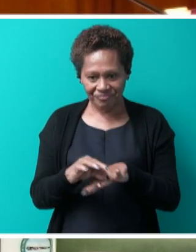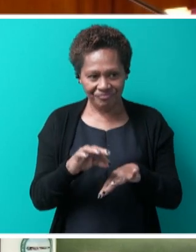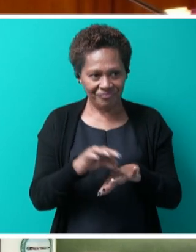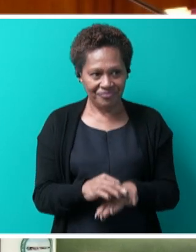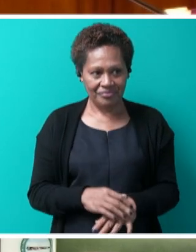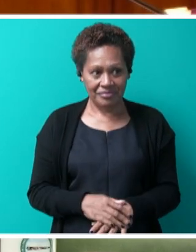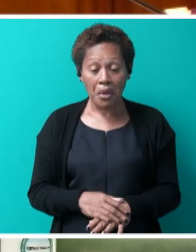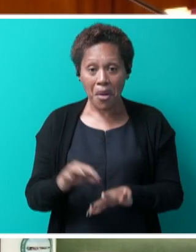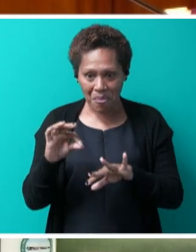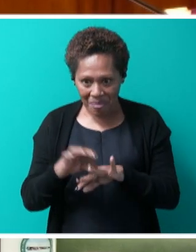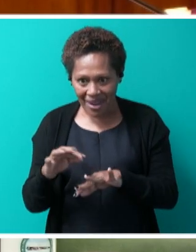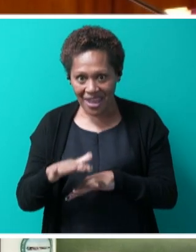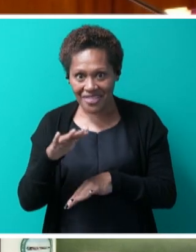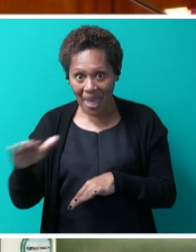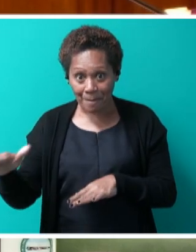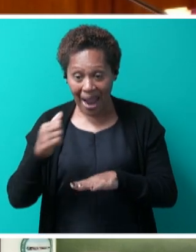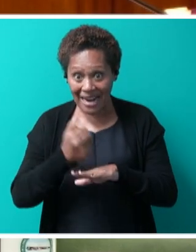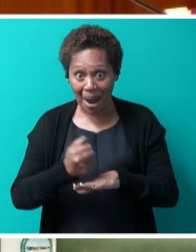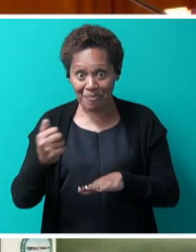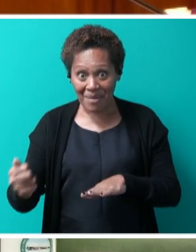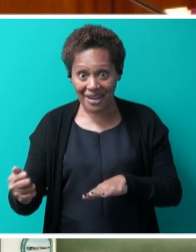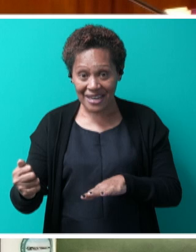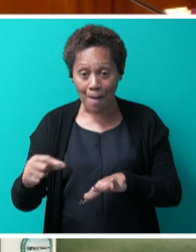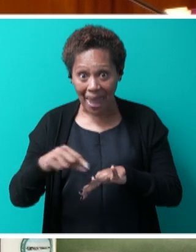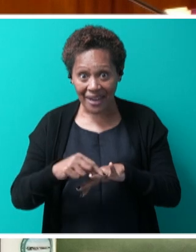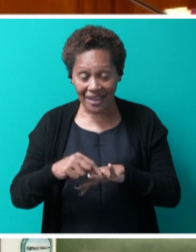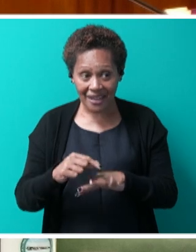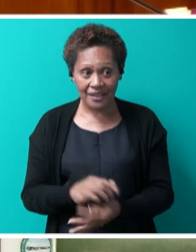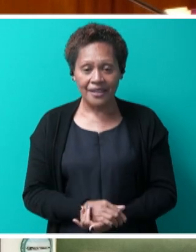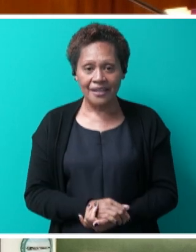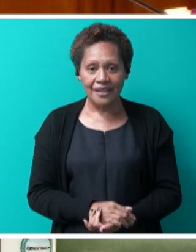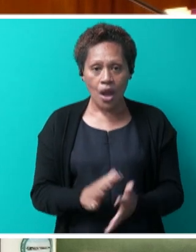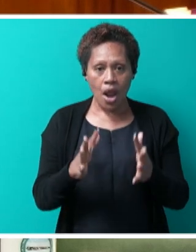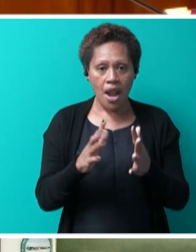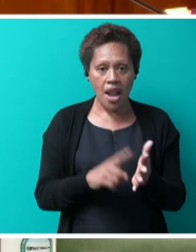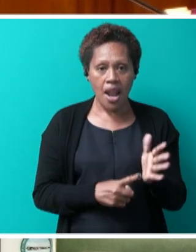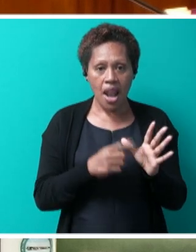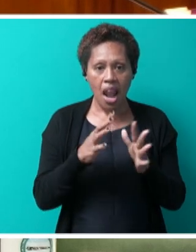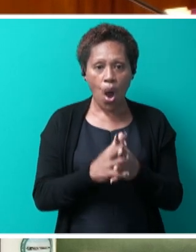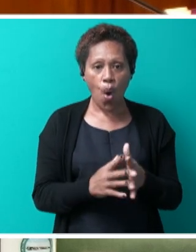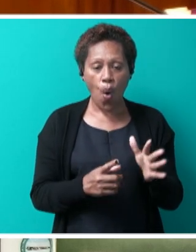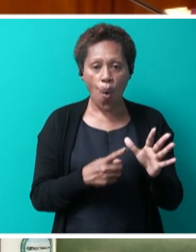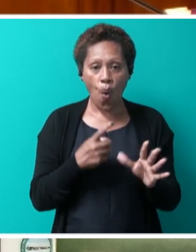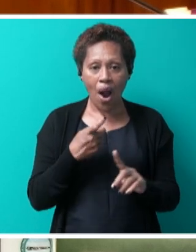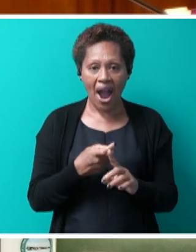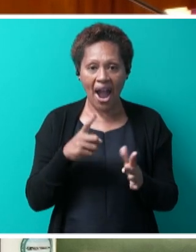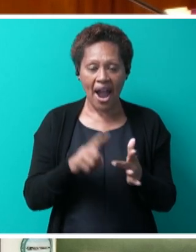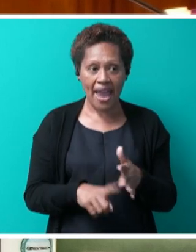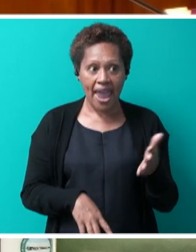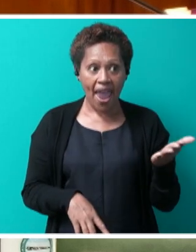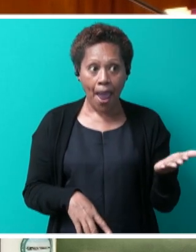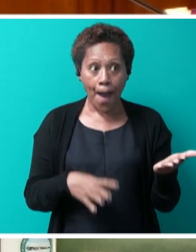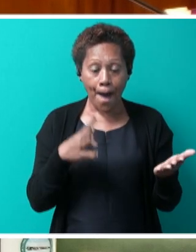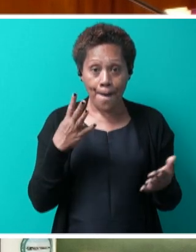kabaka mota ke lowaki erona biutin andon me da kai vana wa lima na mau sama nito